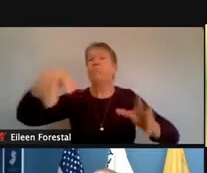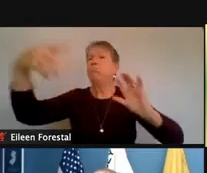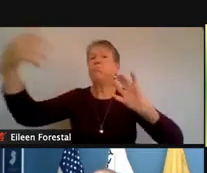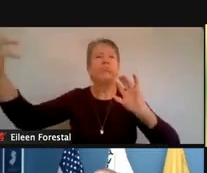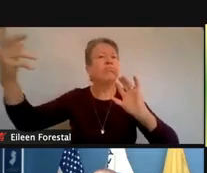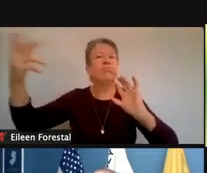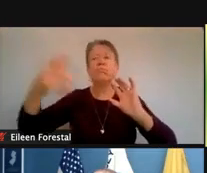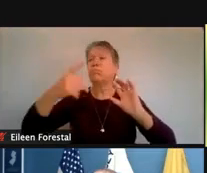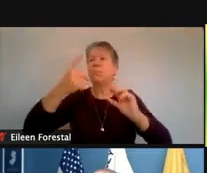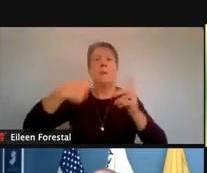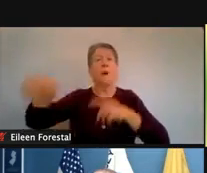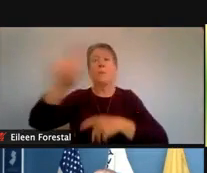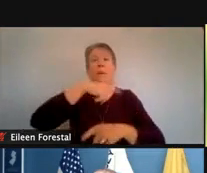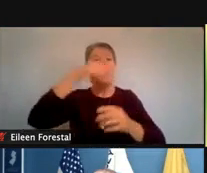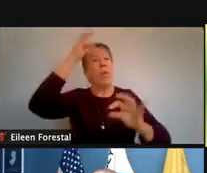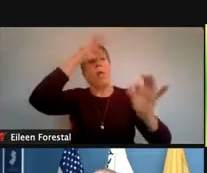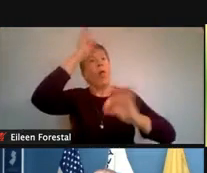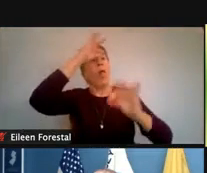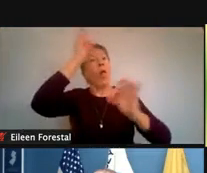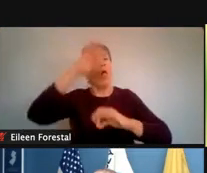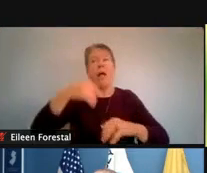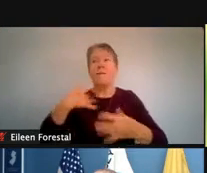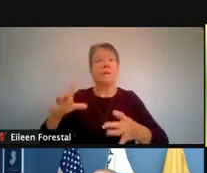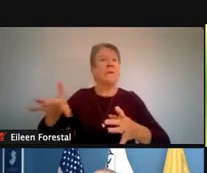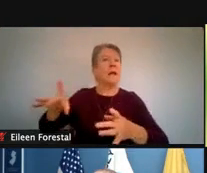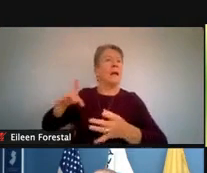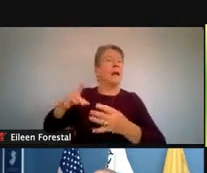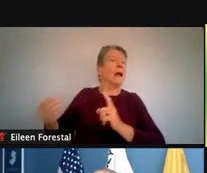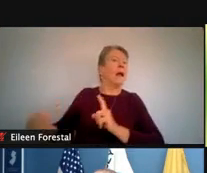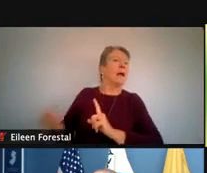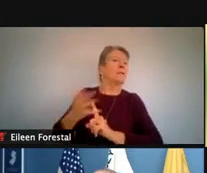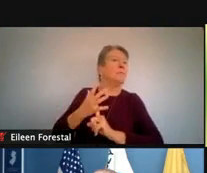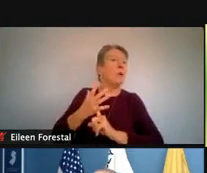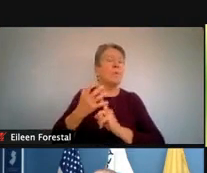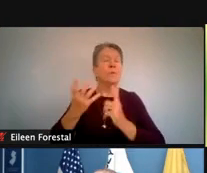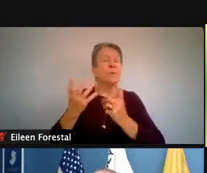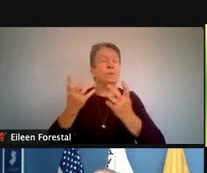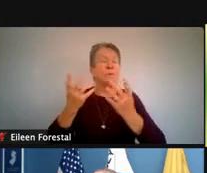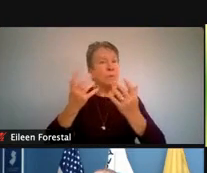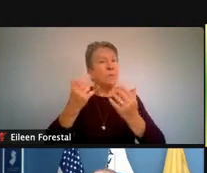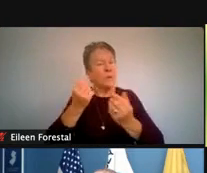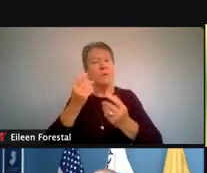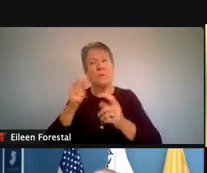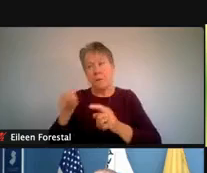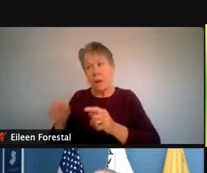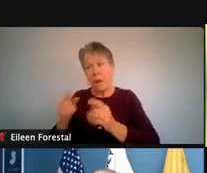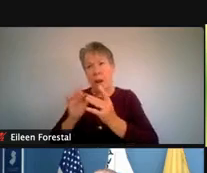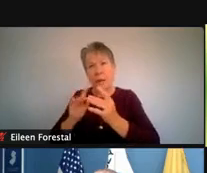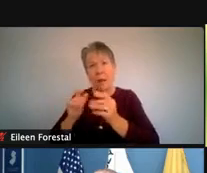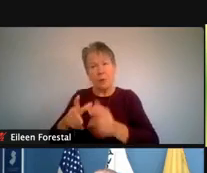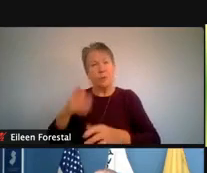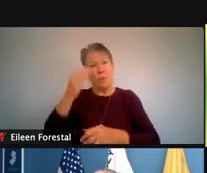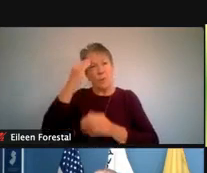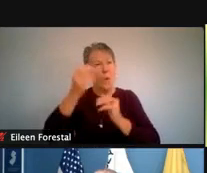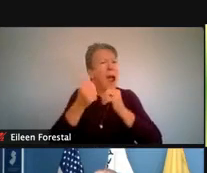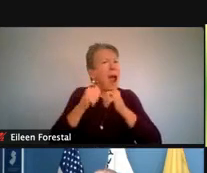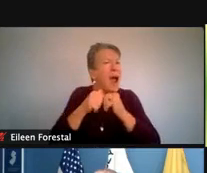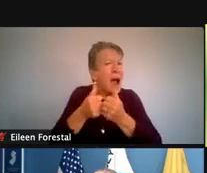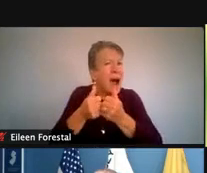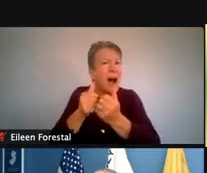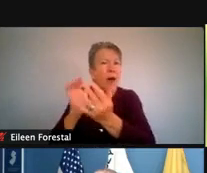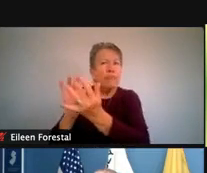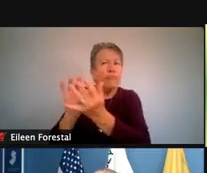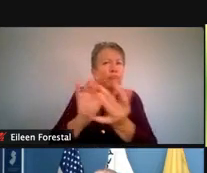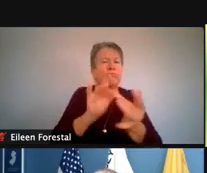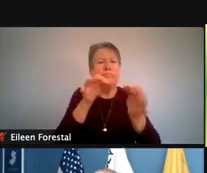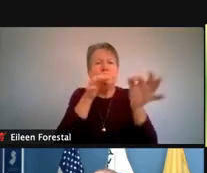expert information to close contacts on how to protect themselves and their loved ones. They can connect them to vital